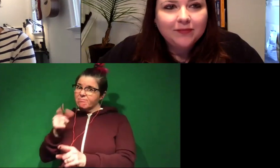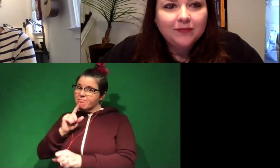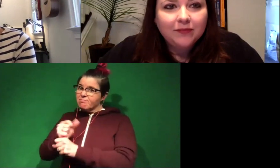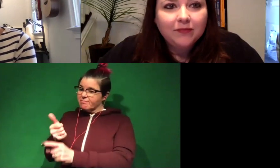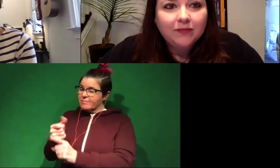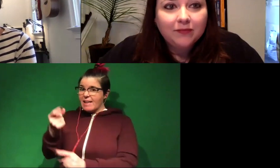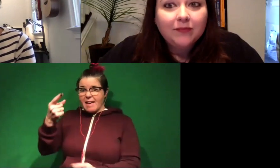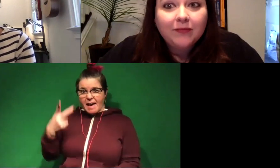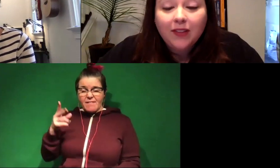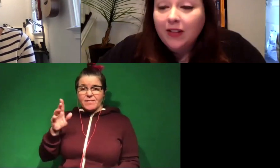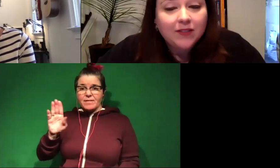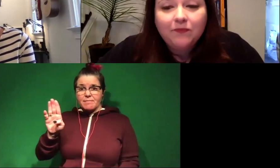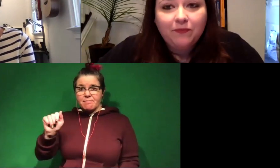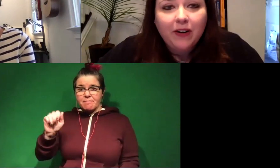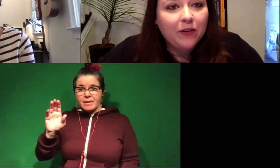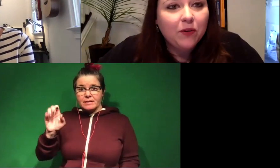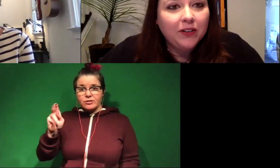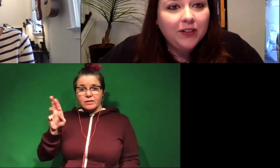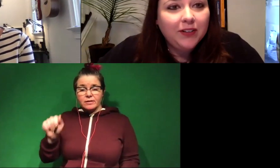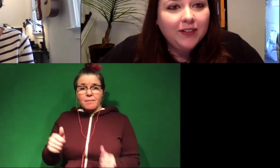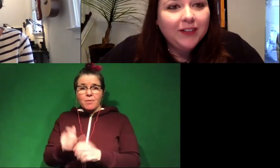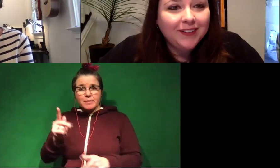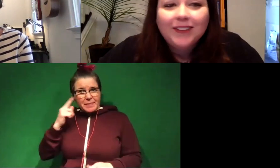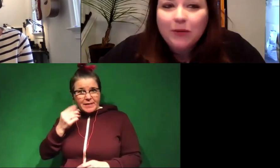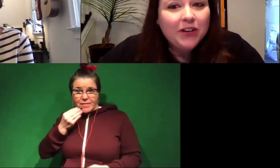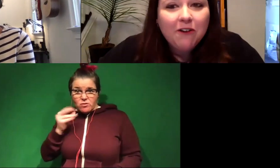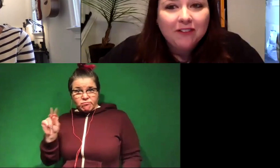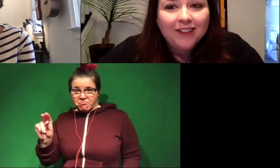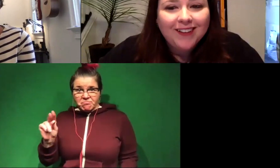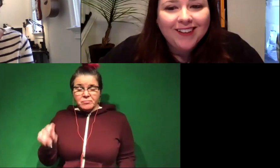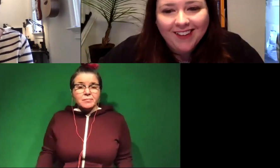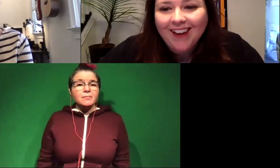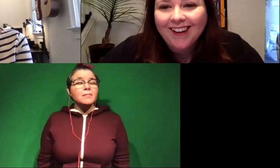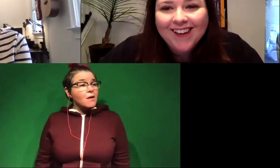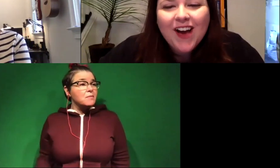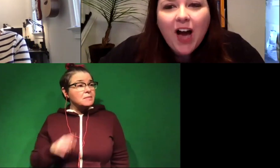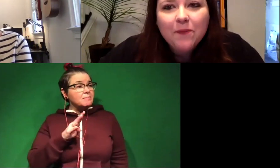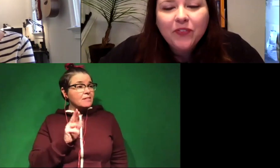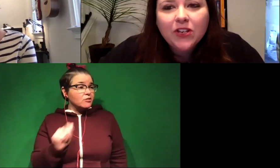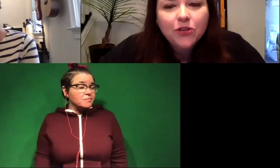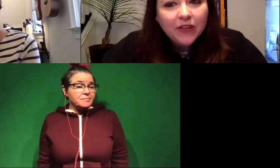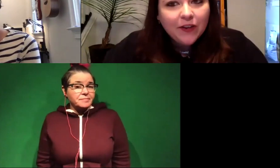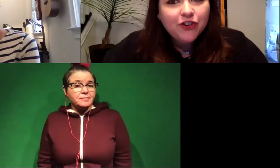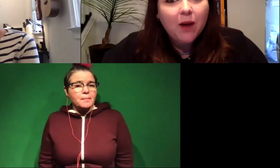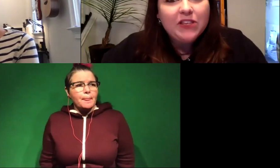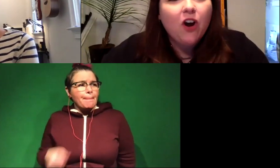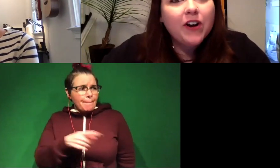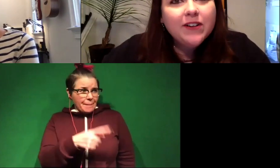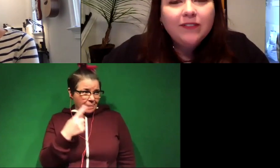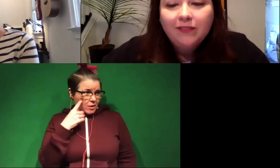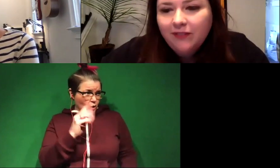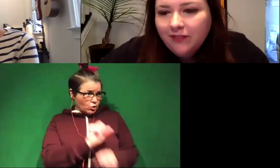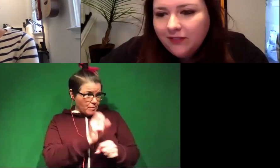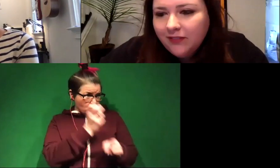pretty cool, right? Most people think it's food, but it's no. bacteria. Yeah. Do you think that your job is